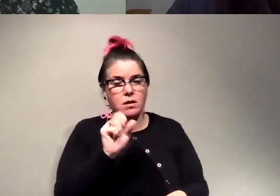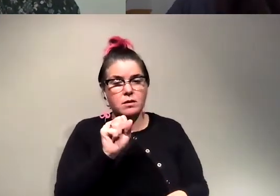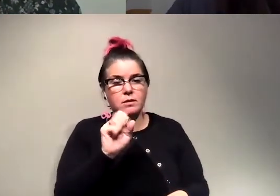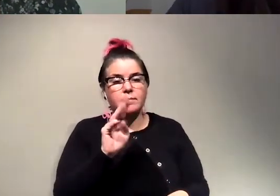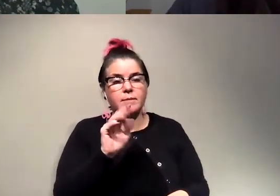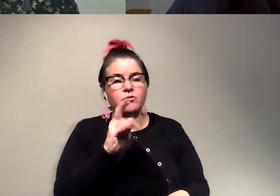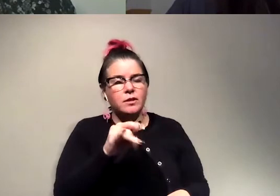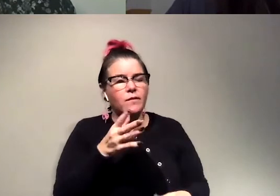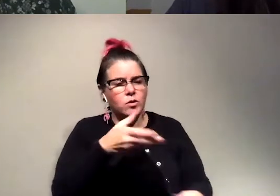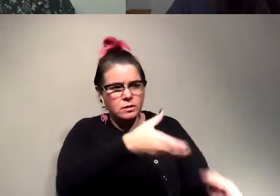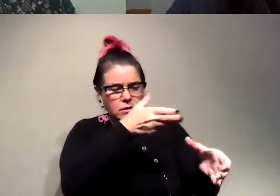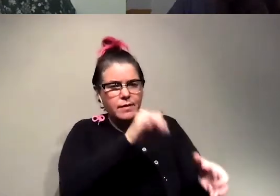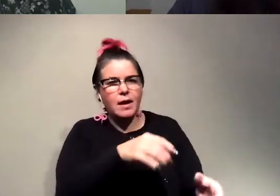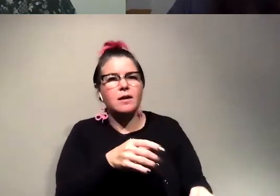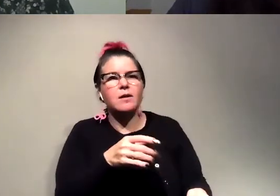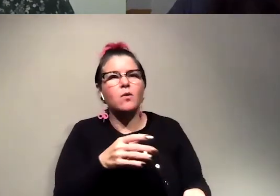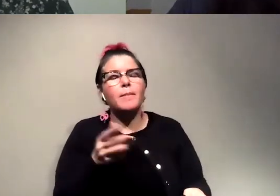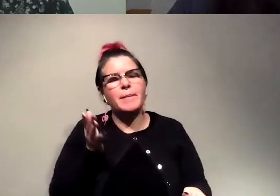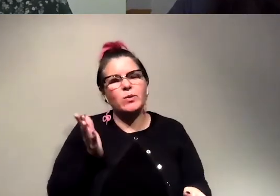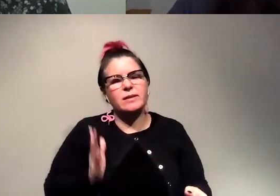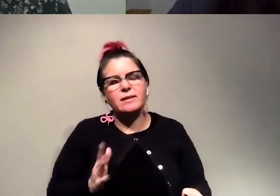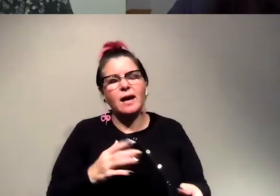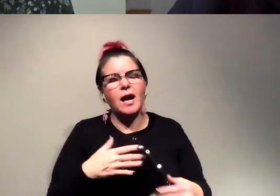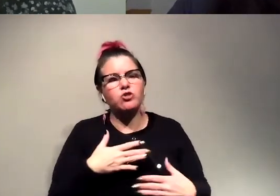that. Or if that's just a side interest, then you will.